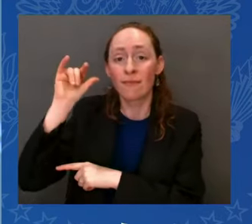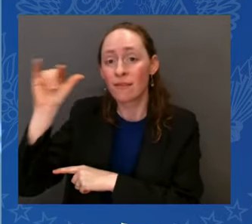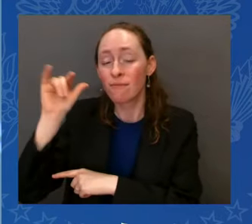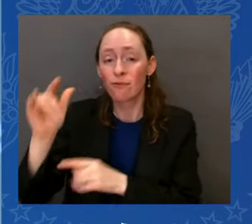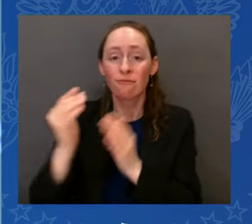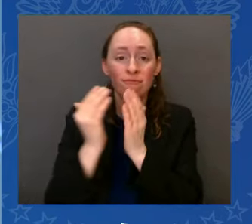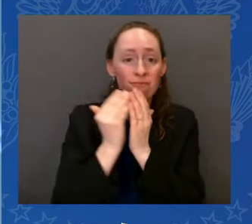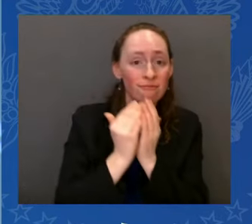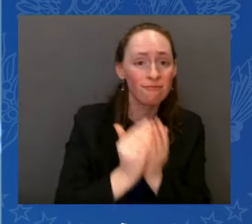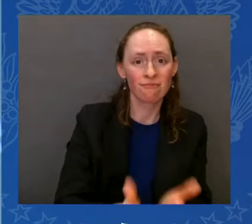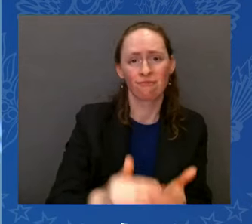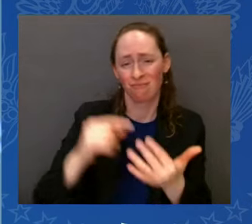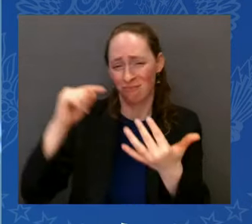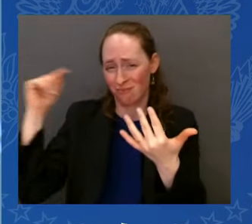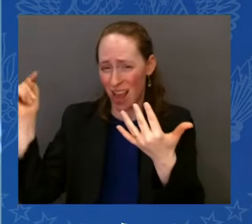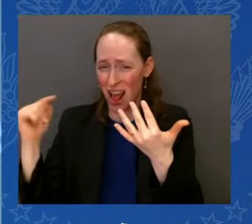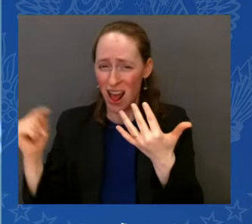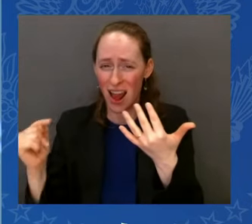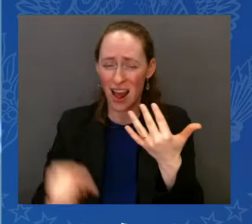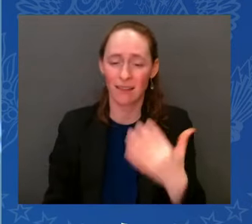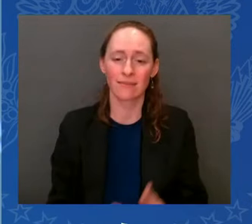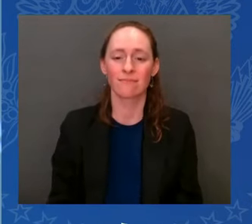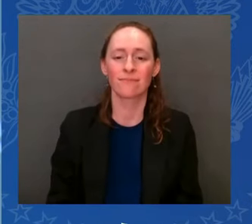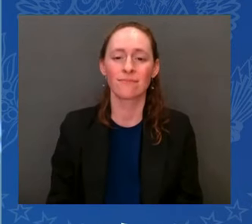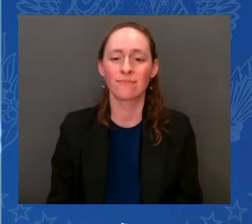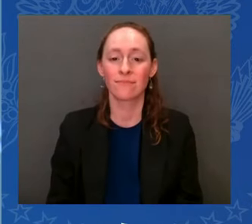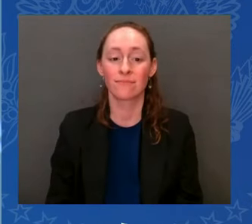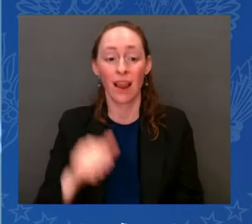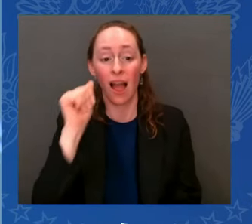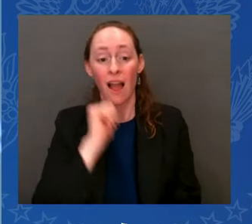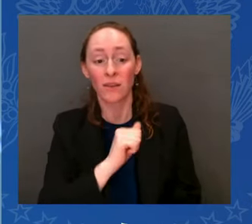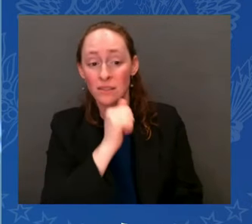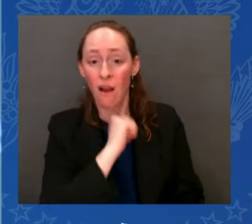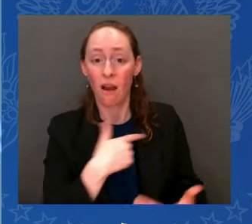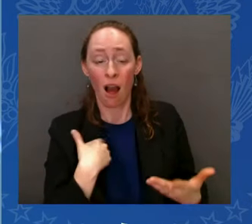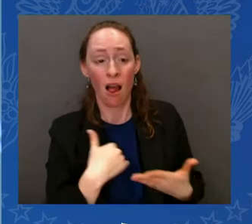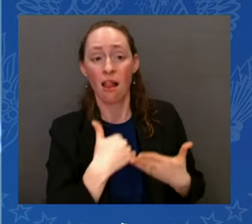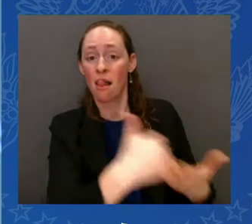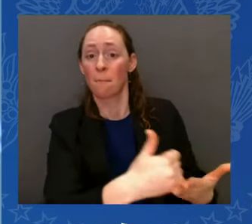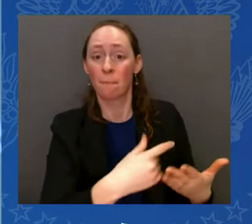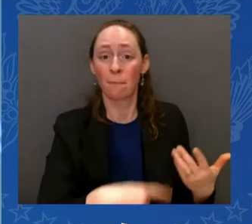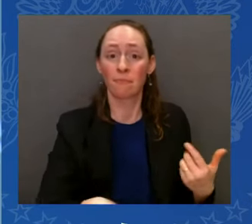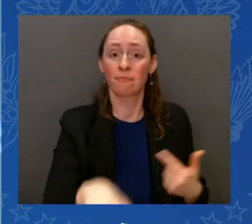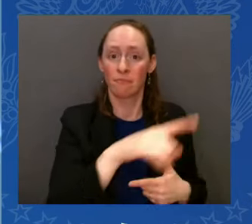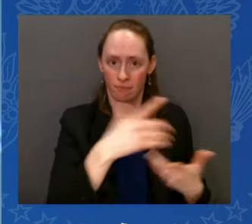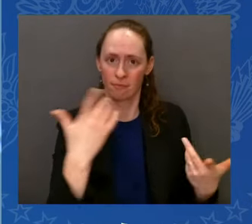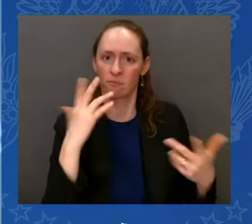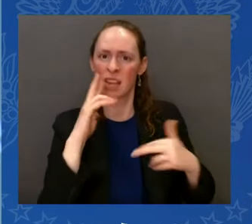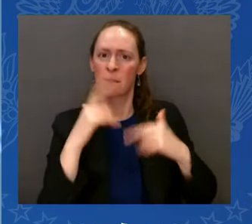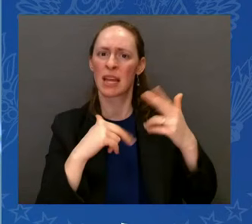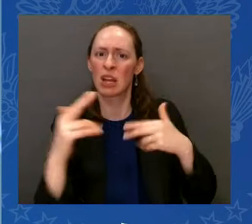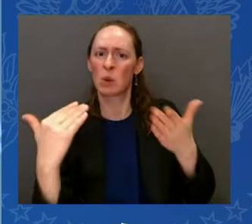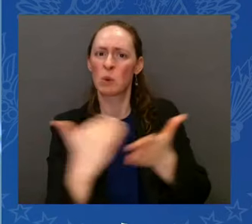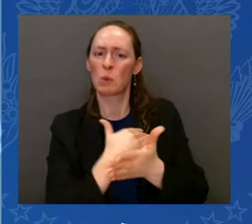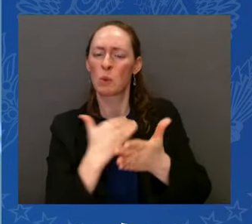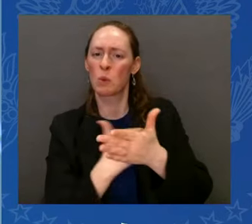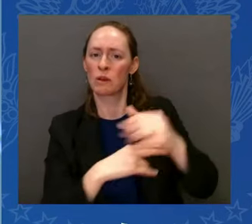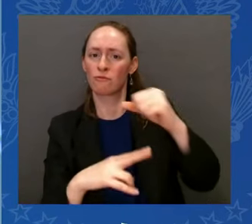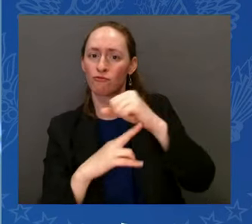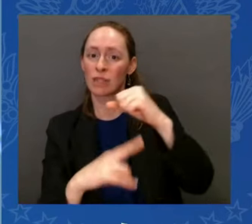County in Arizona, we helped build a new bridge over the Holly River. Look,